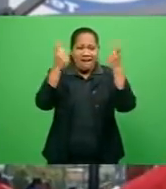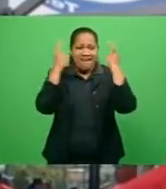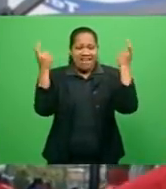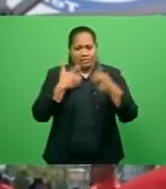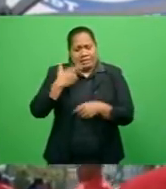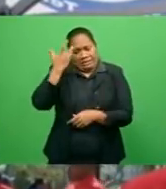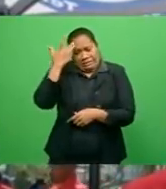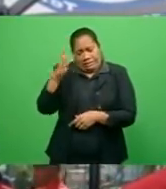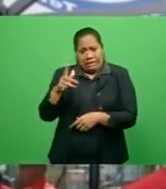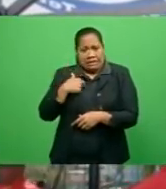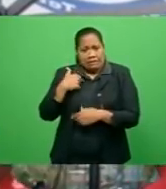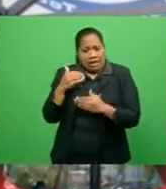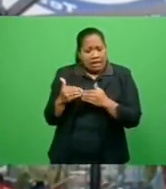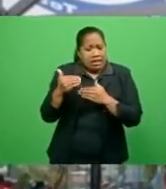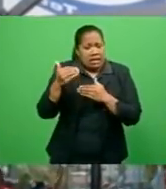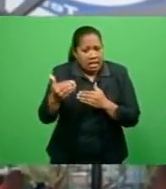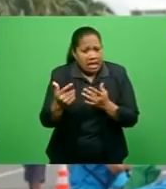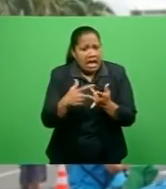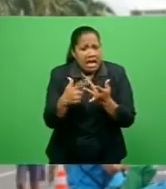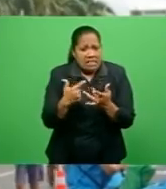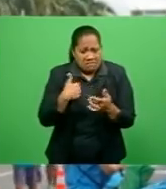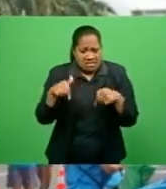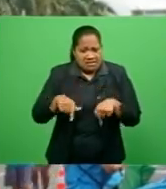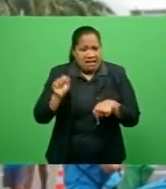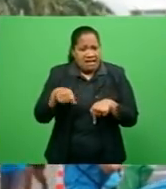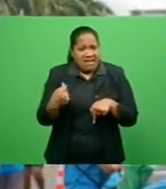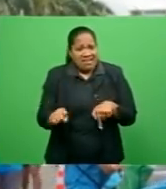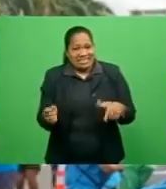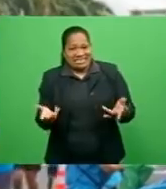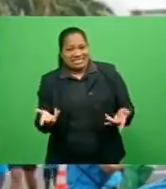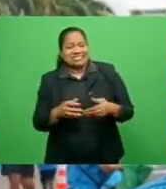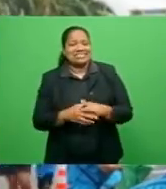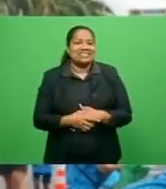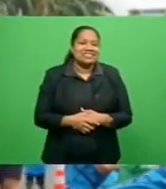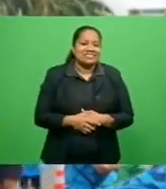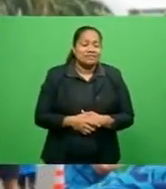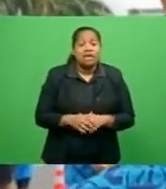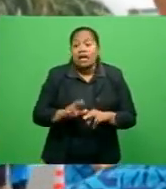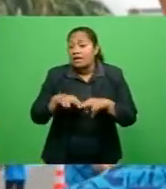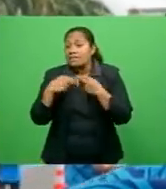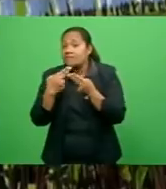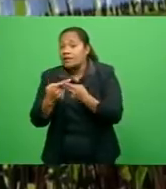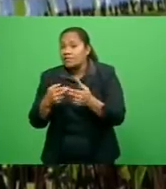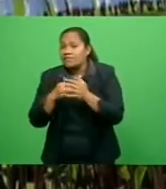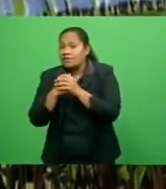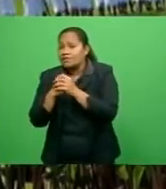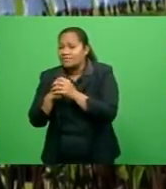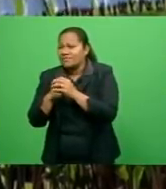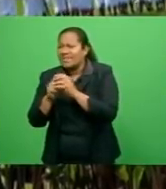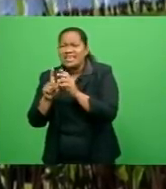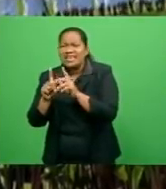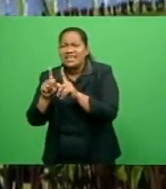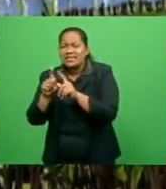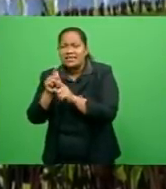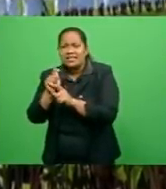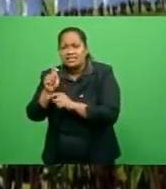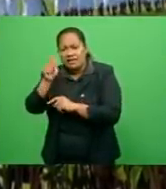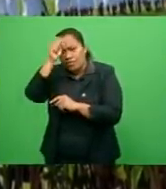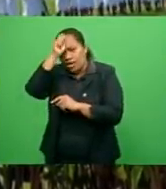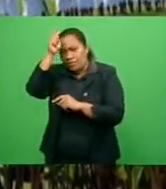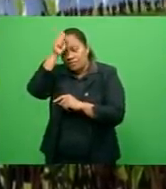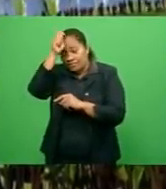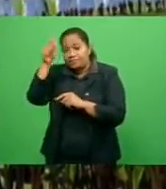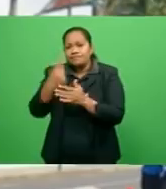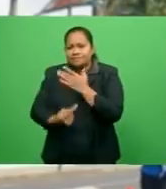will be around for the next one. Arun Padarath and his family from Tavua used today's celebration to give back in